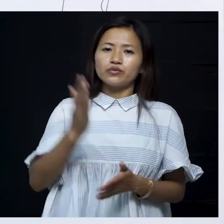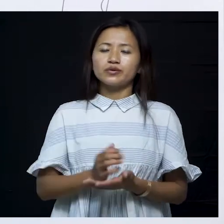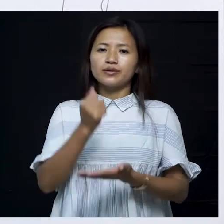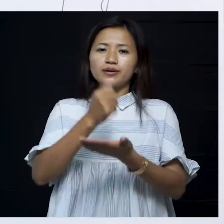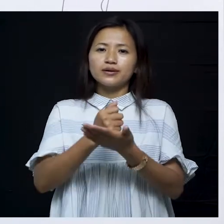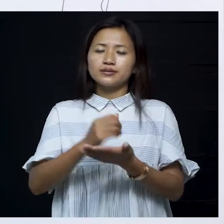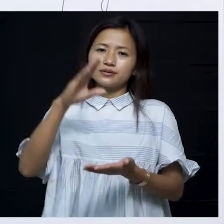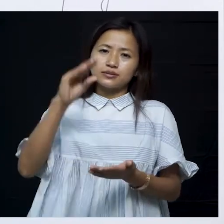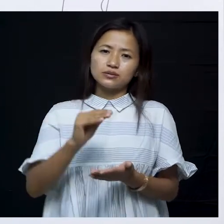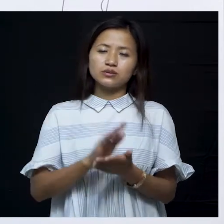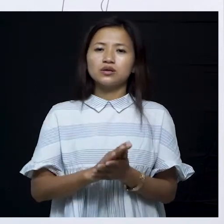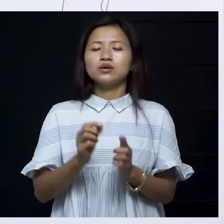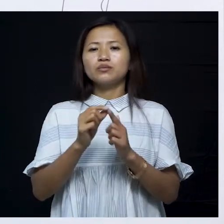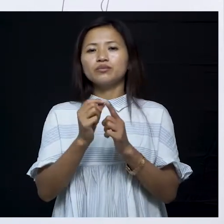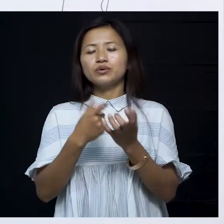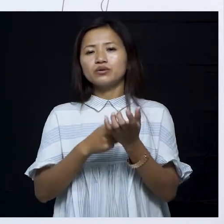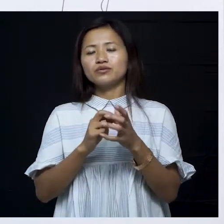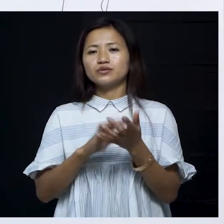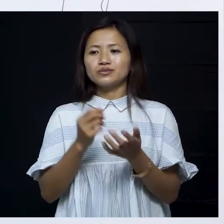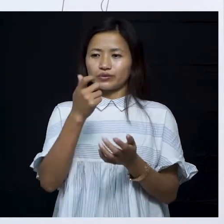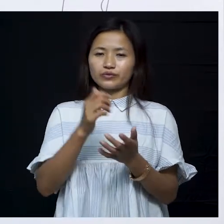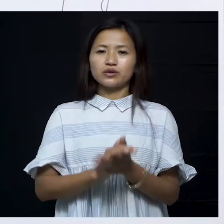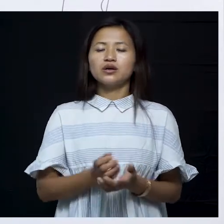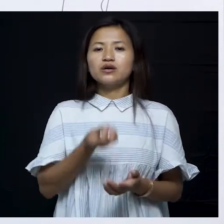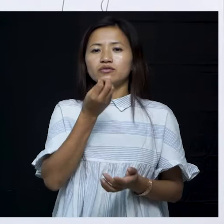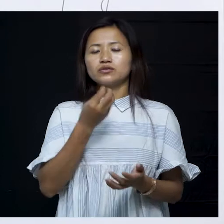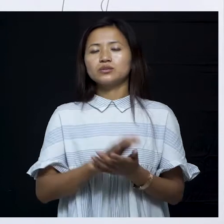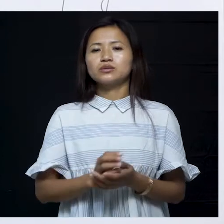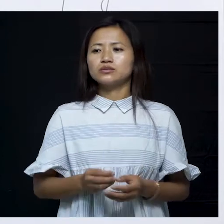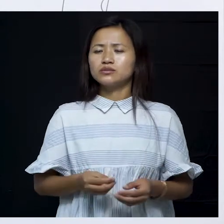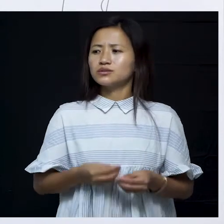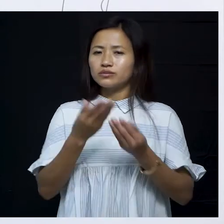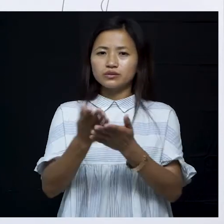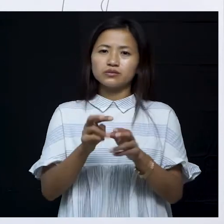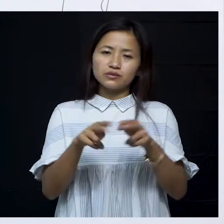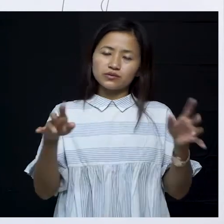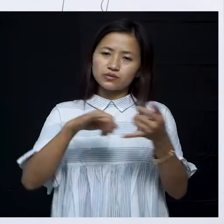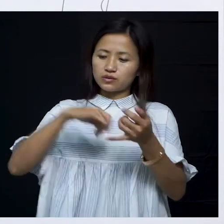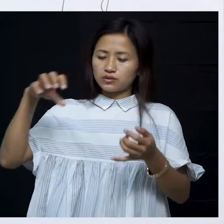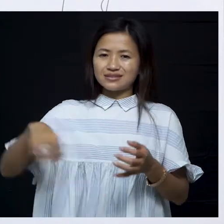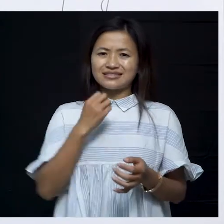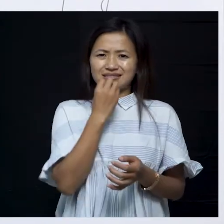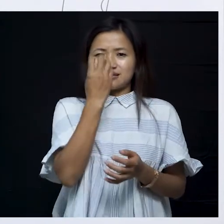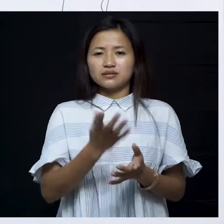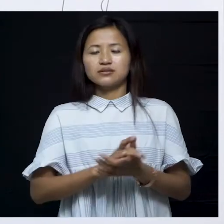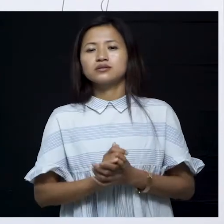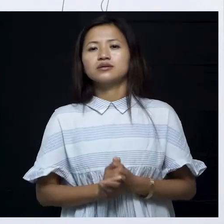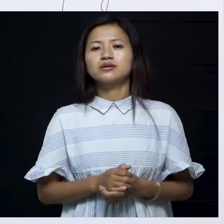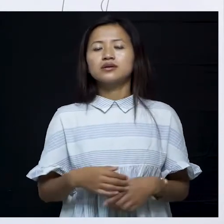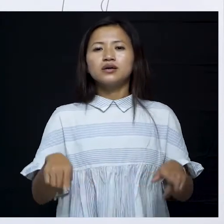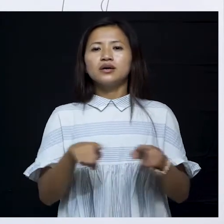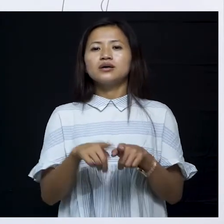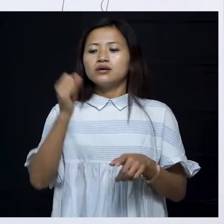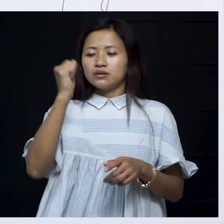in reducing poverty, all right? Because the foods are being supplied to different states easily, and